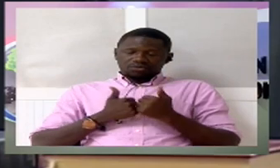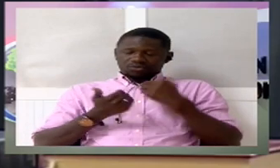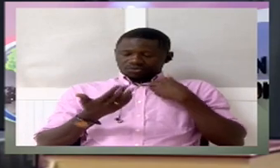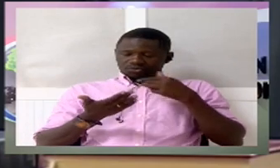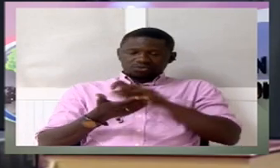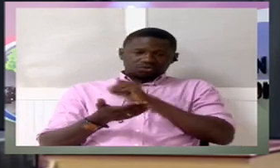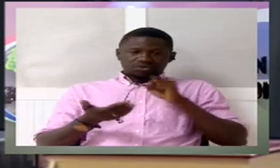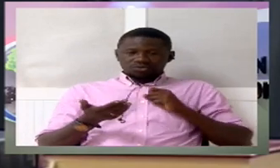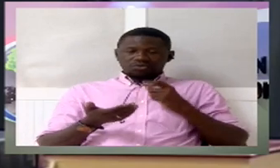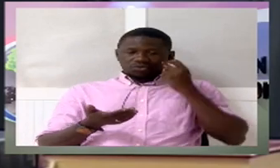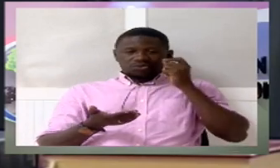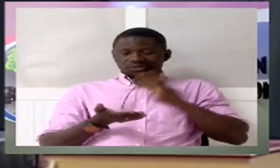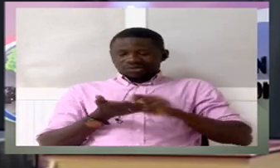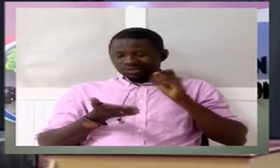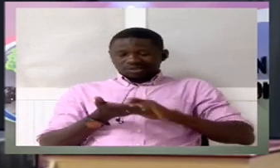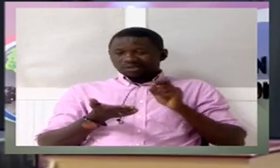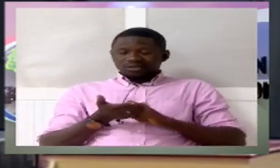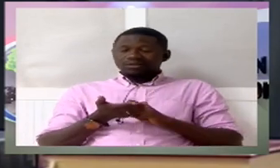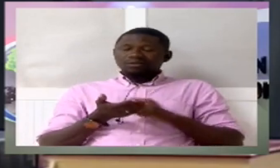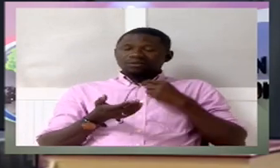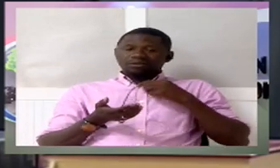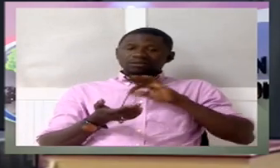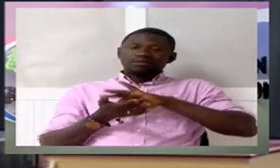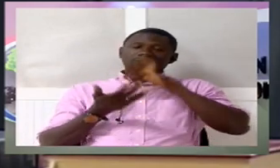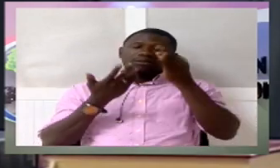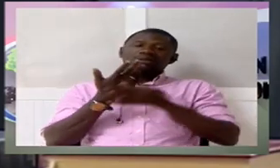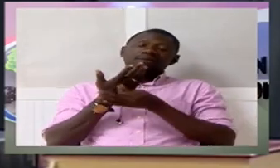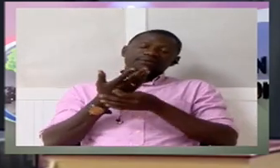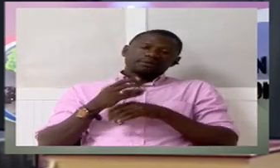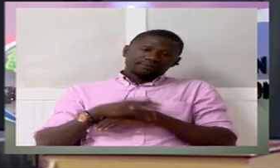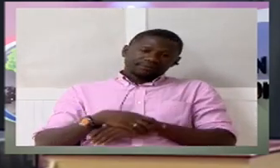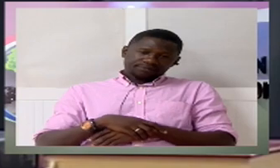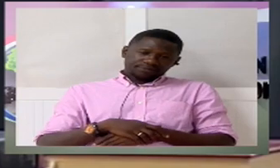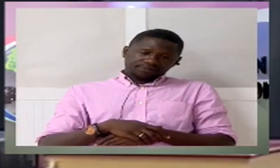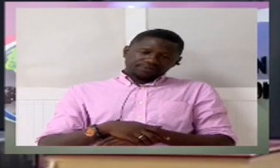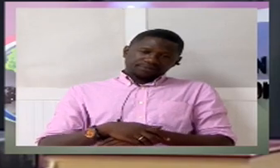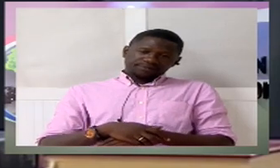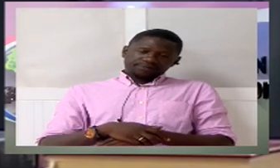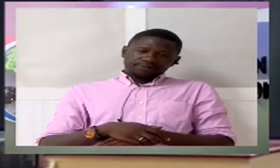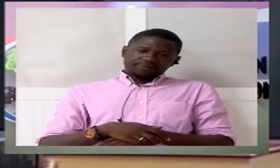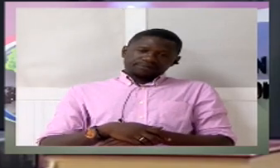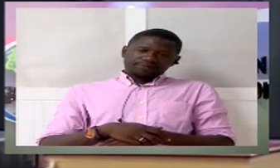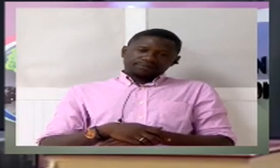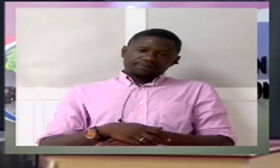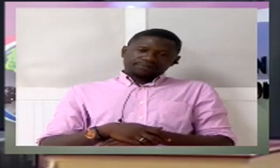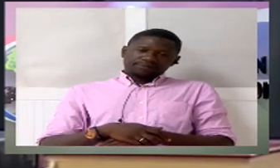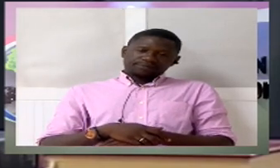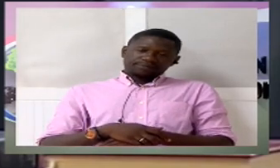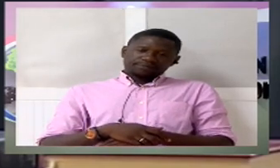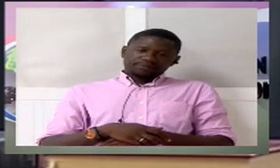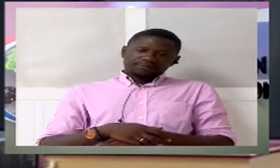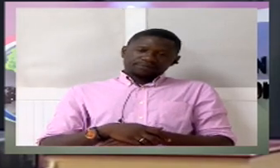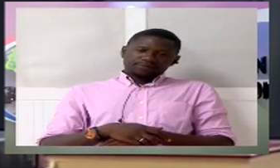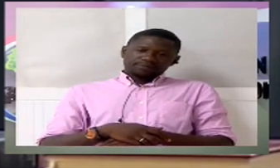natinye to sign the deed of transfer purunga kaito ni sign kaitandi ko kai korda nin ka ya saundi